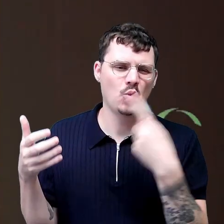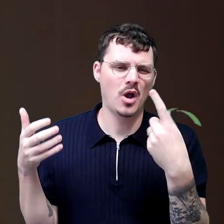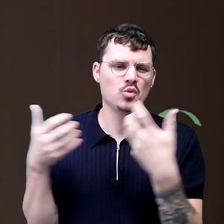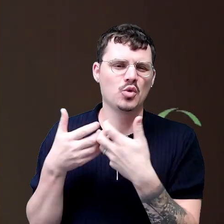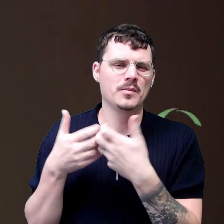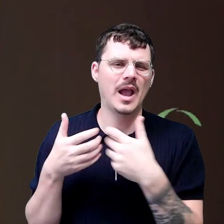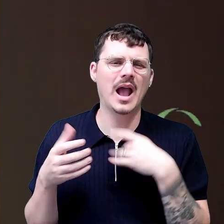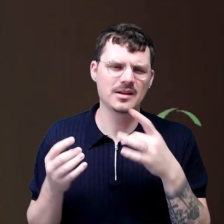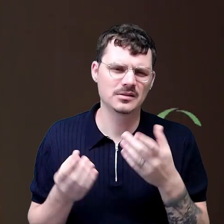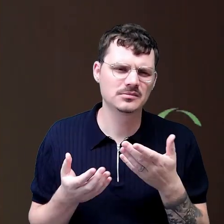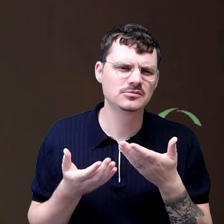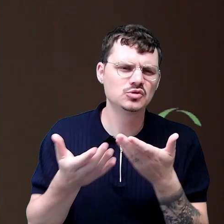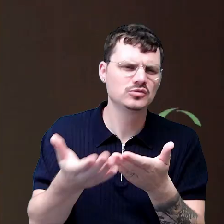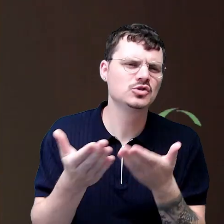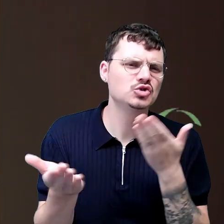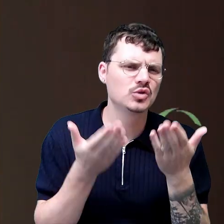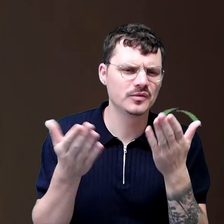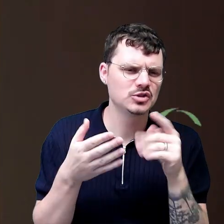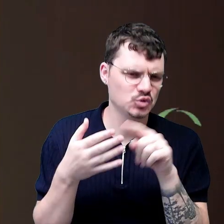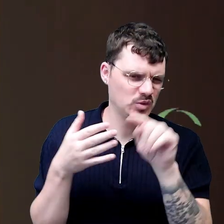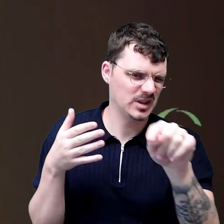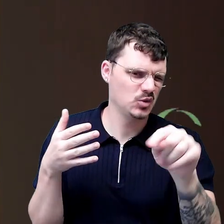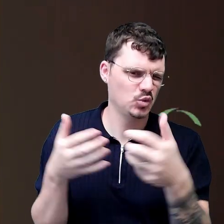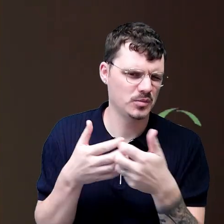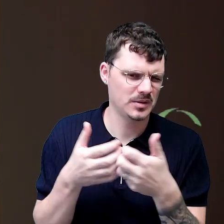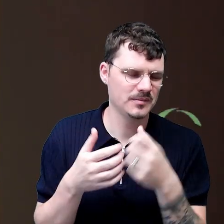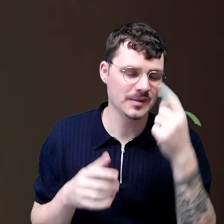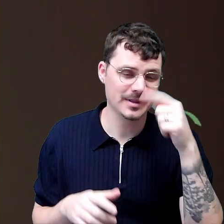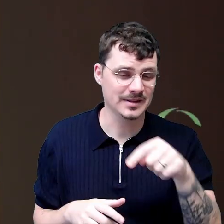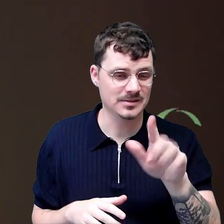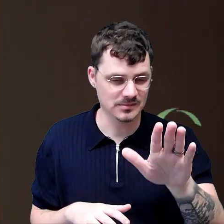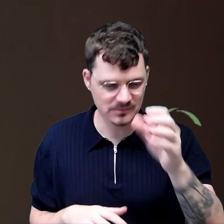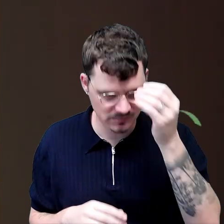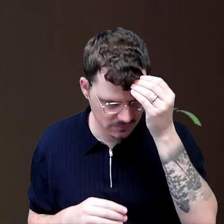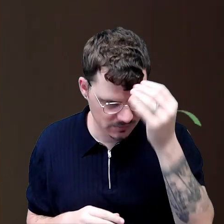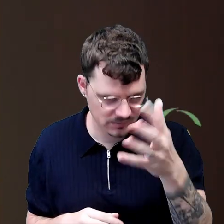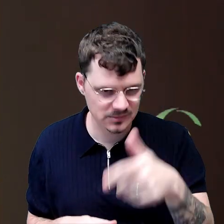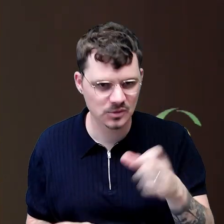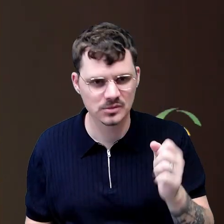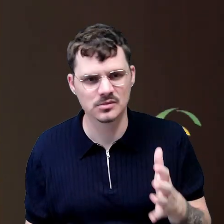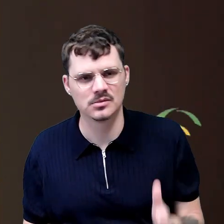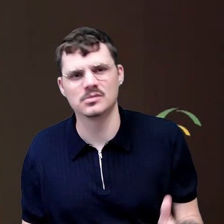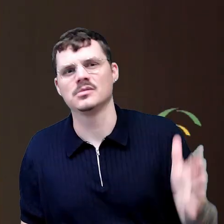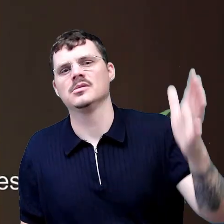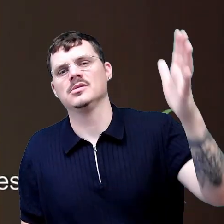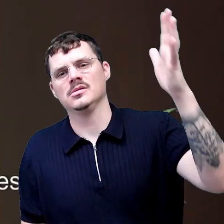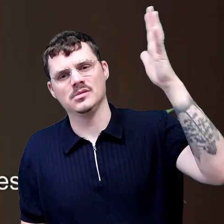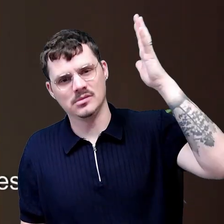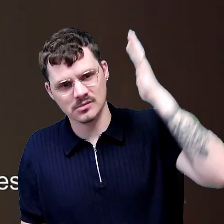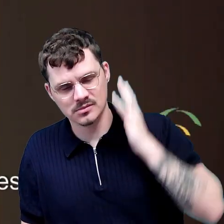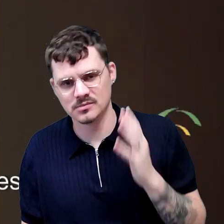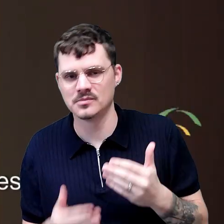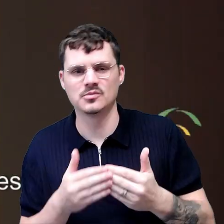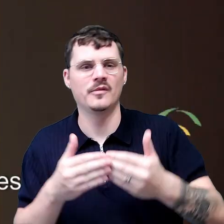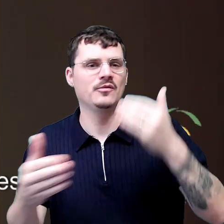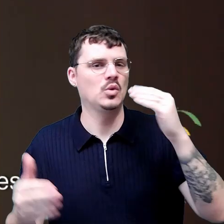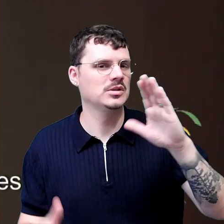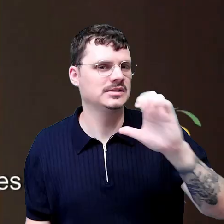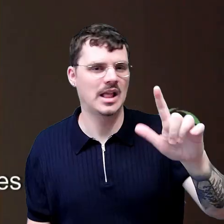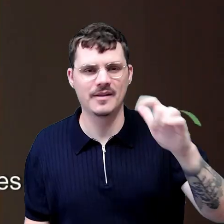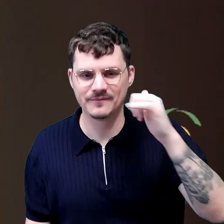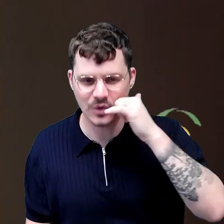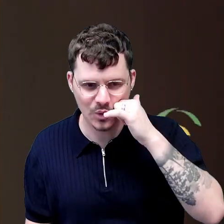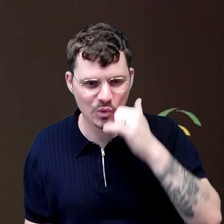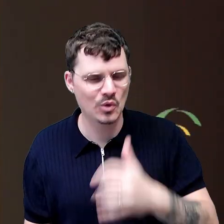I offered some services to. Now, this is back in, the Jurassic Park era, before we had any such thing as